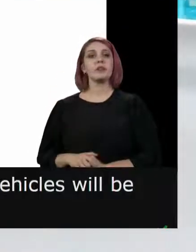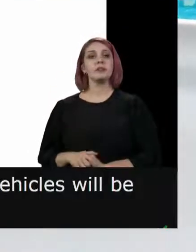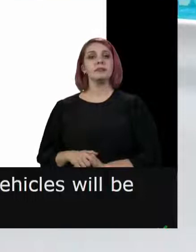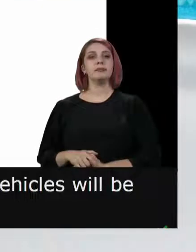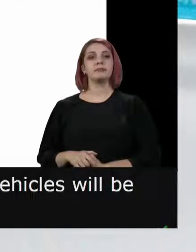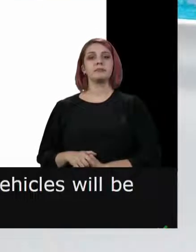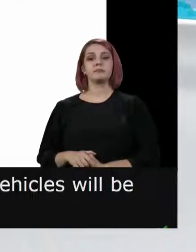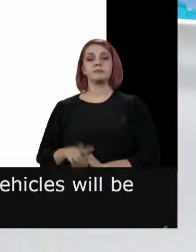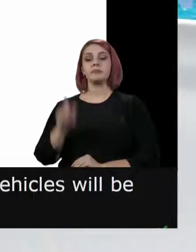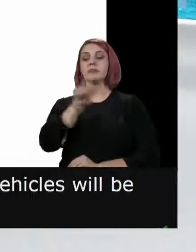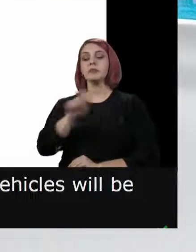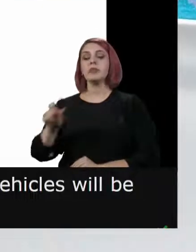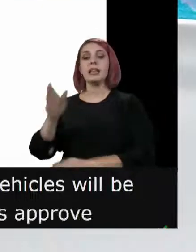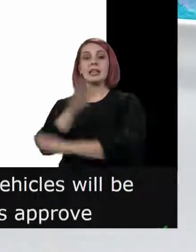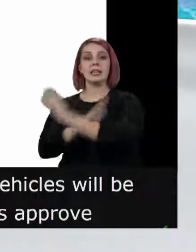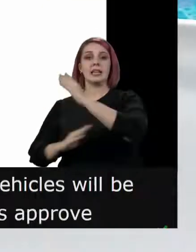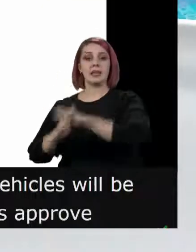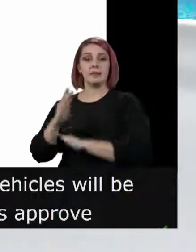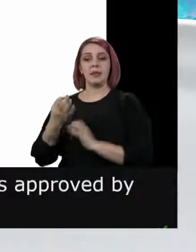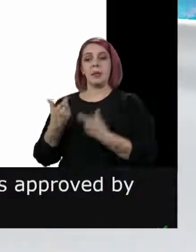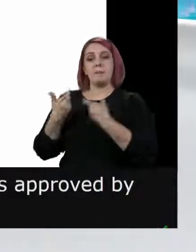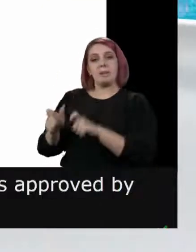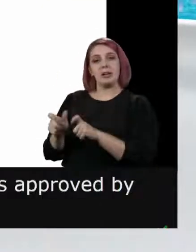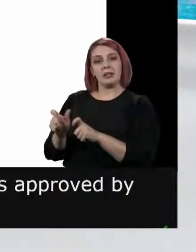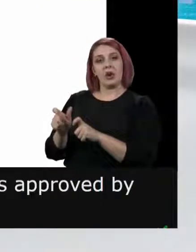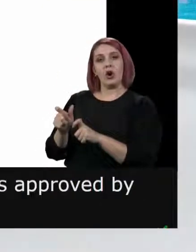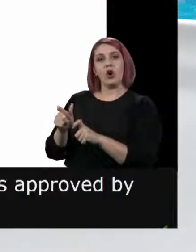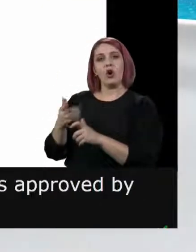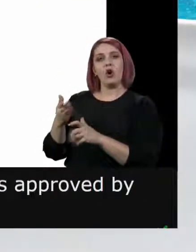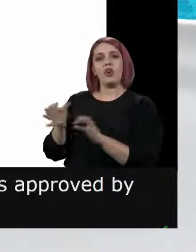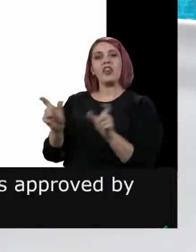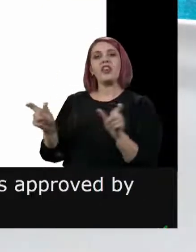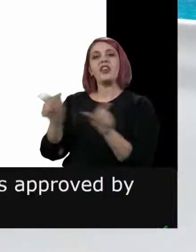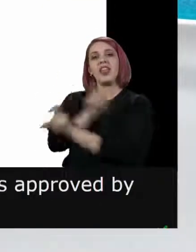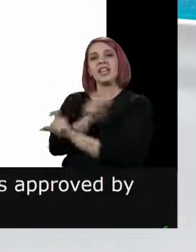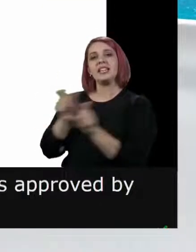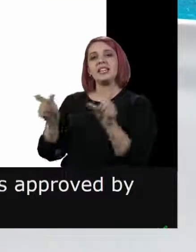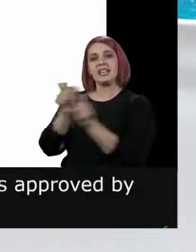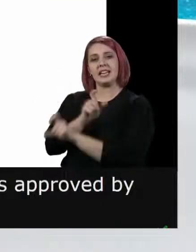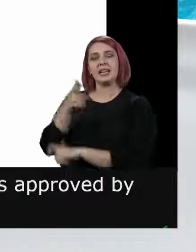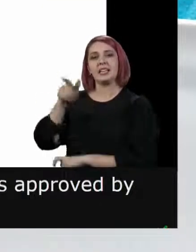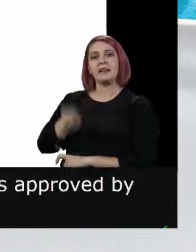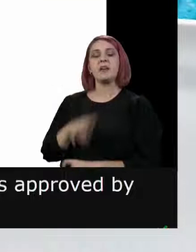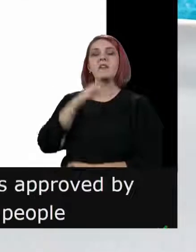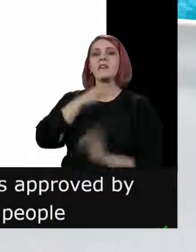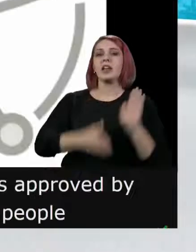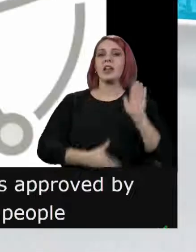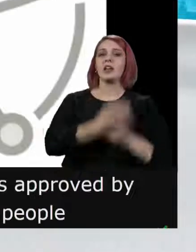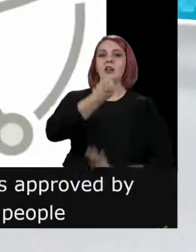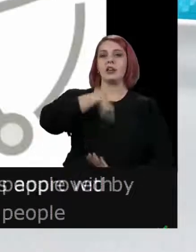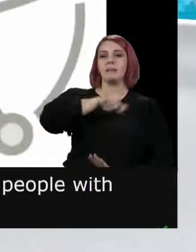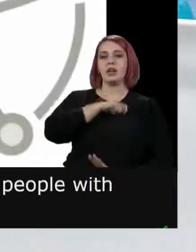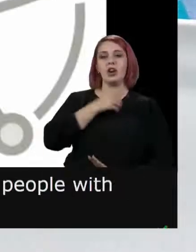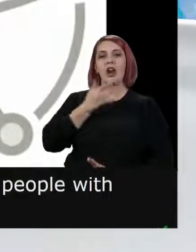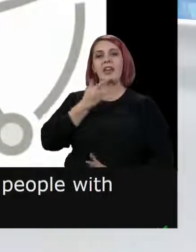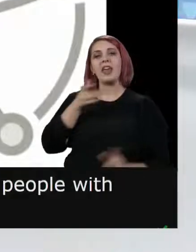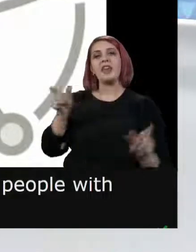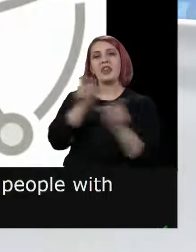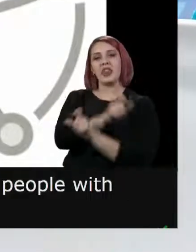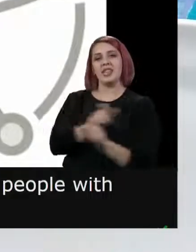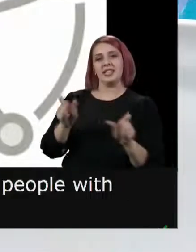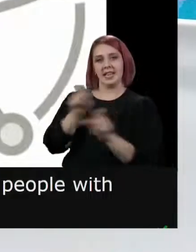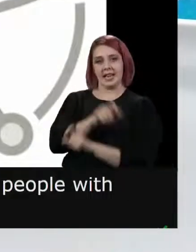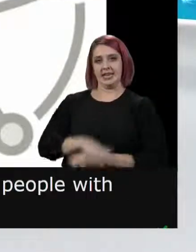the associations like the ONCE Foundation. So for people with dyslexia, people with disabilities,